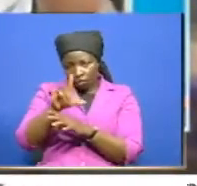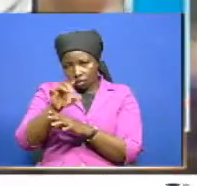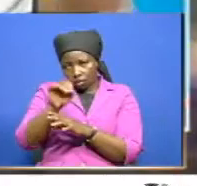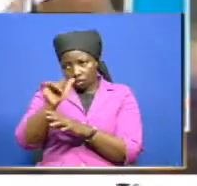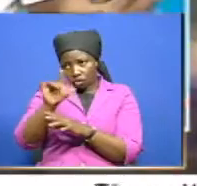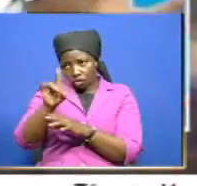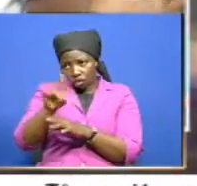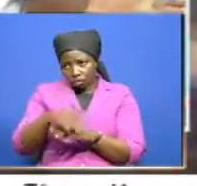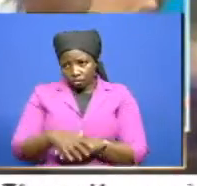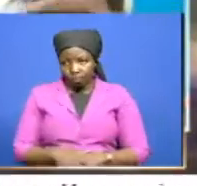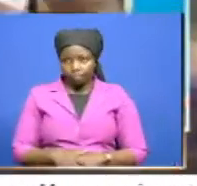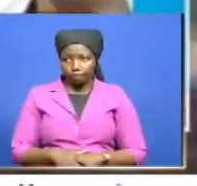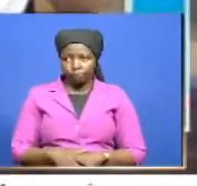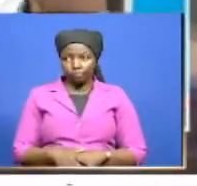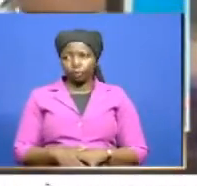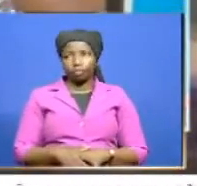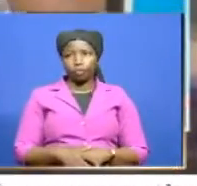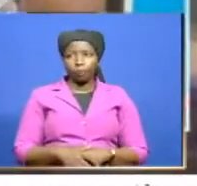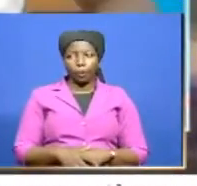be Fiji.